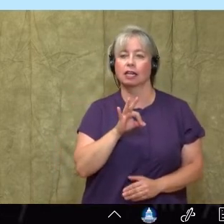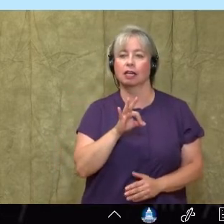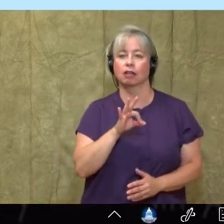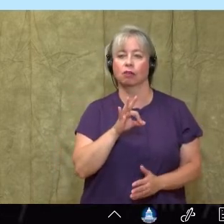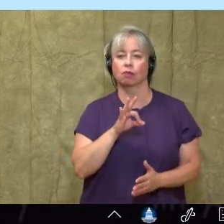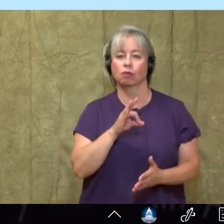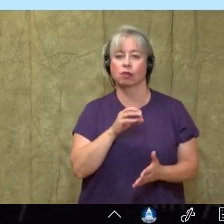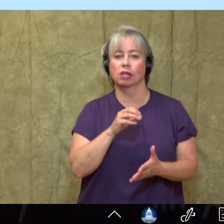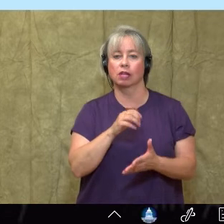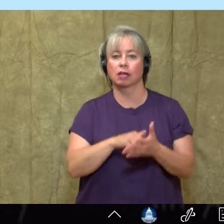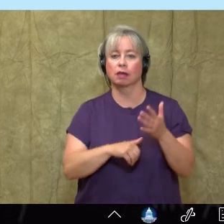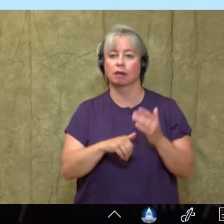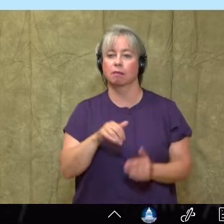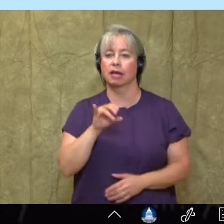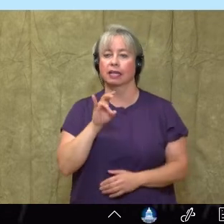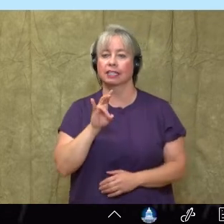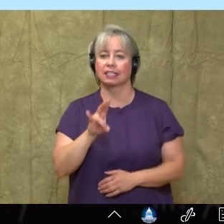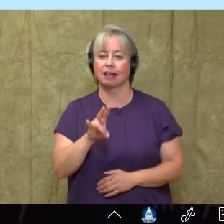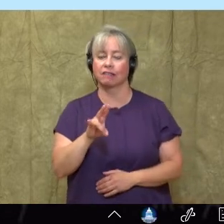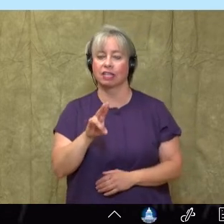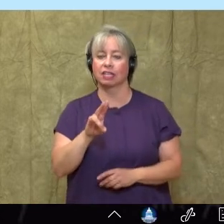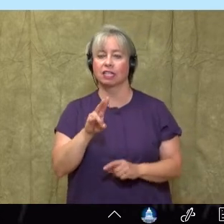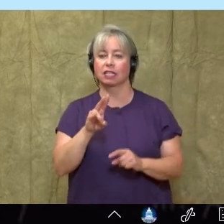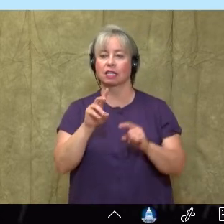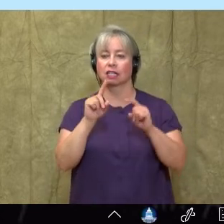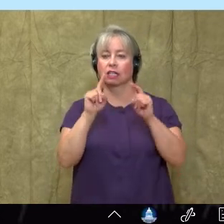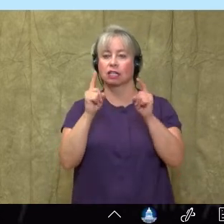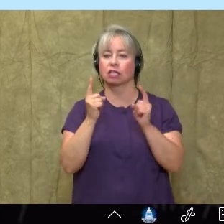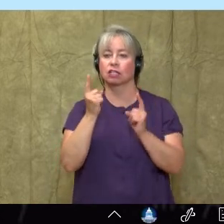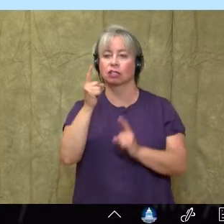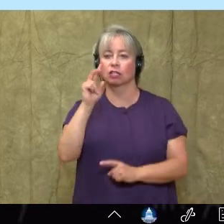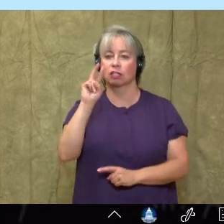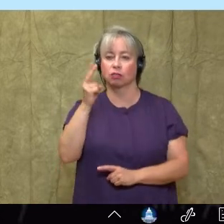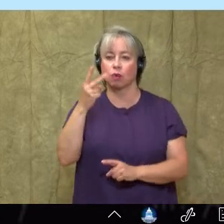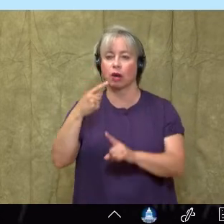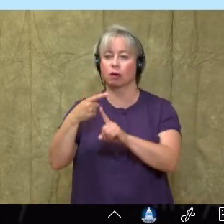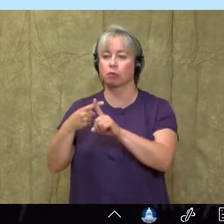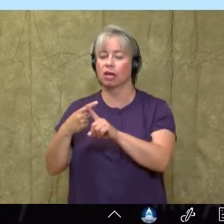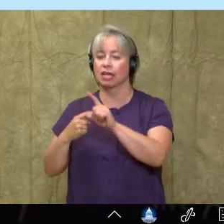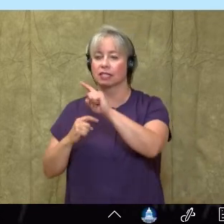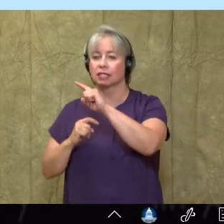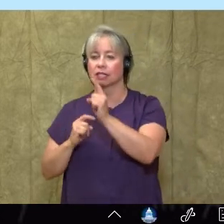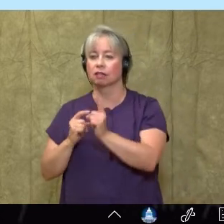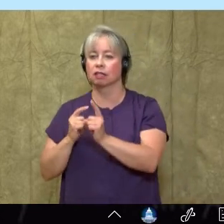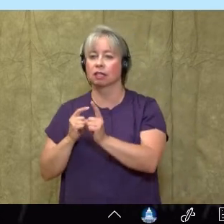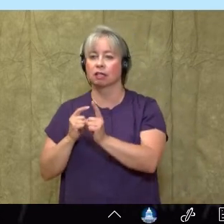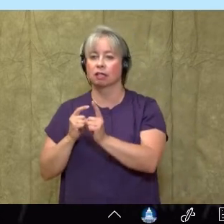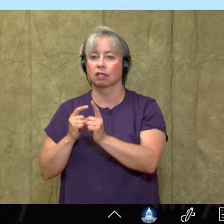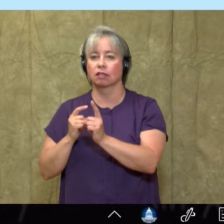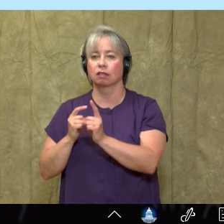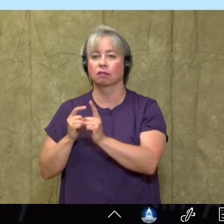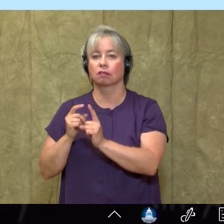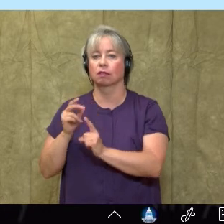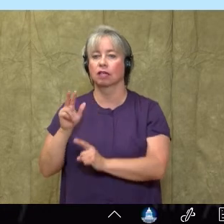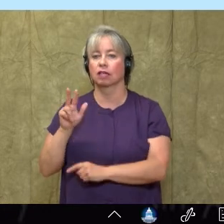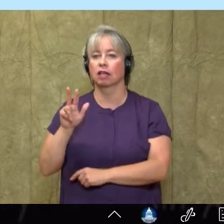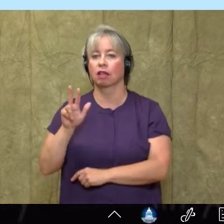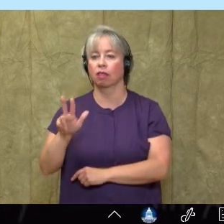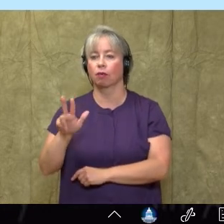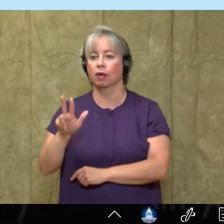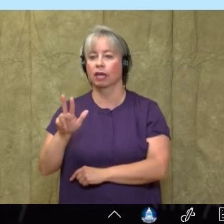and x sub 1, which is 7, squared, plus y sub 2, which is